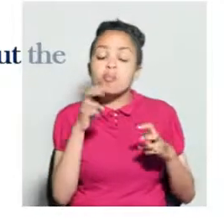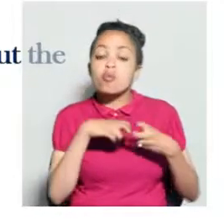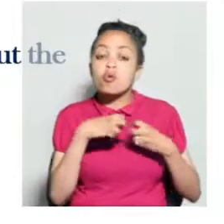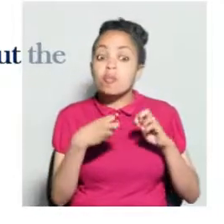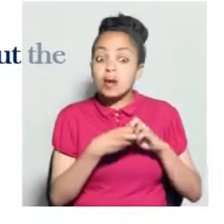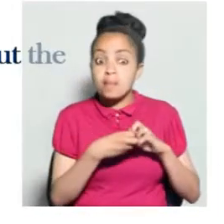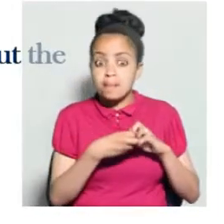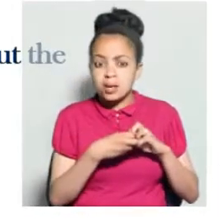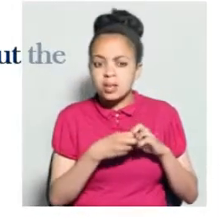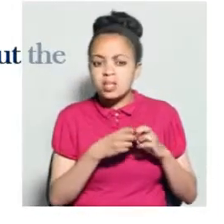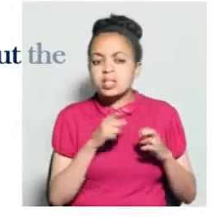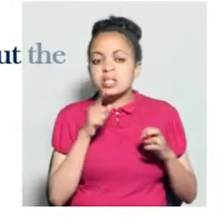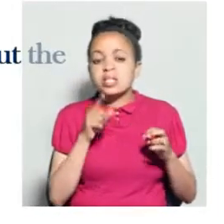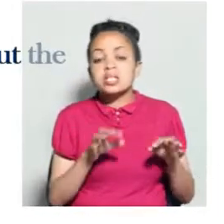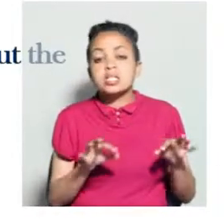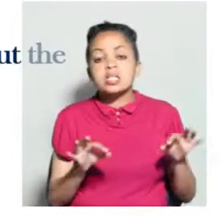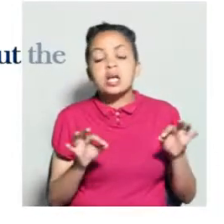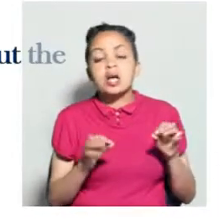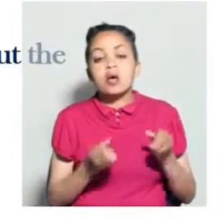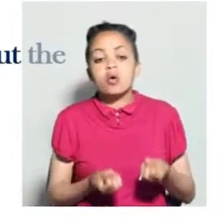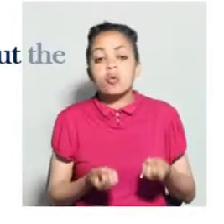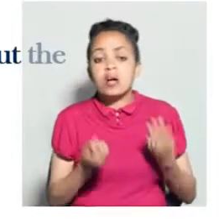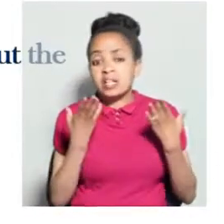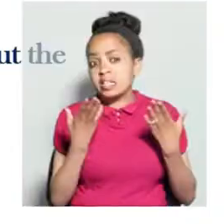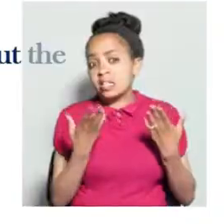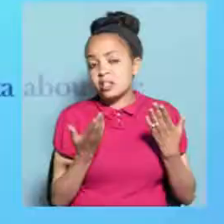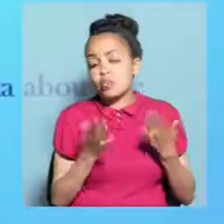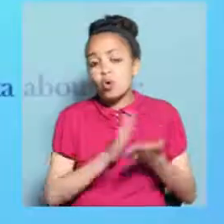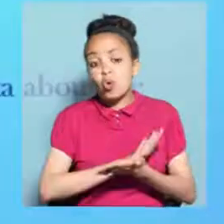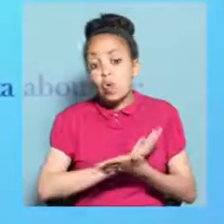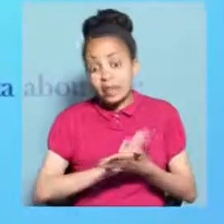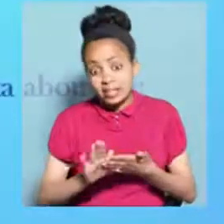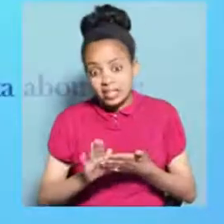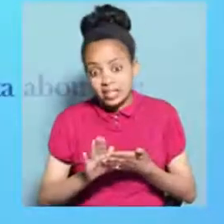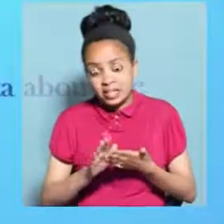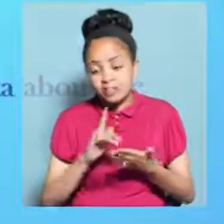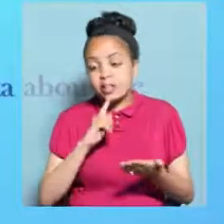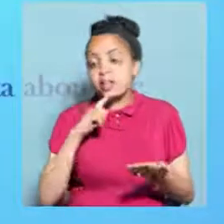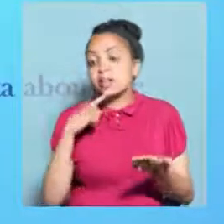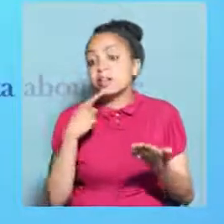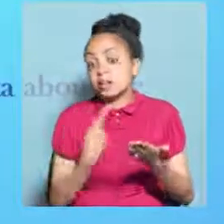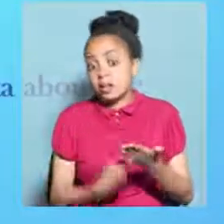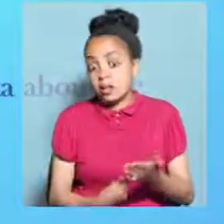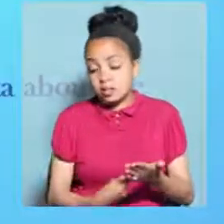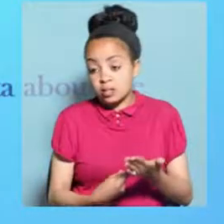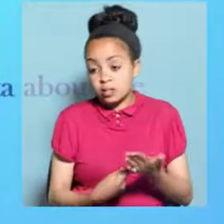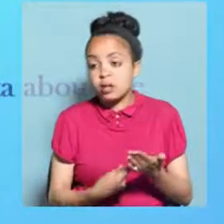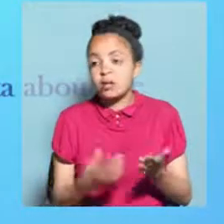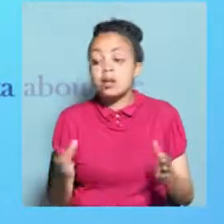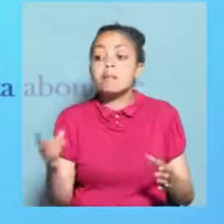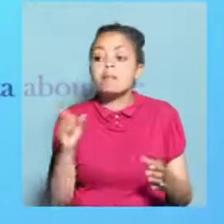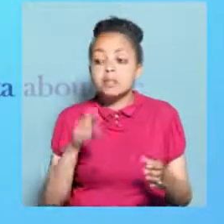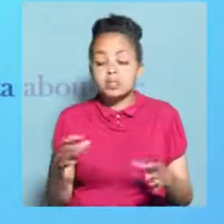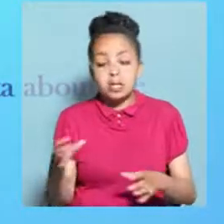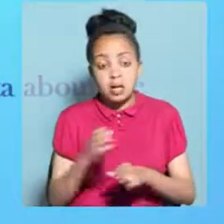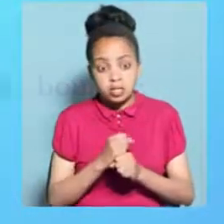which you mean qualitatively. It may be quantitative data may be gathered about the problem